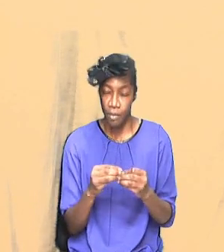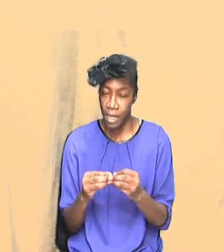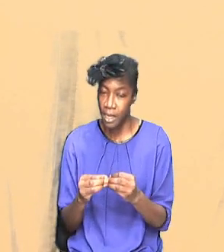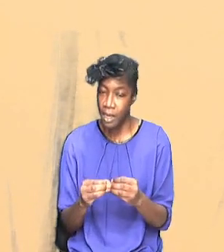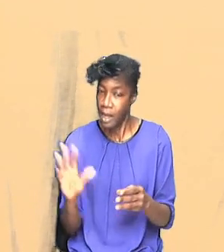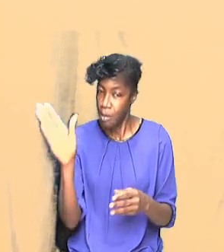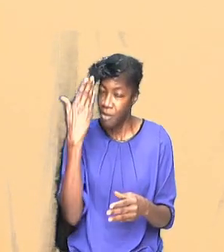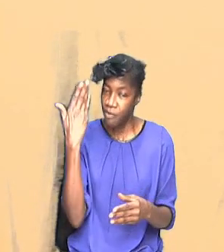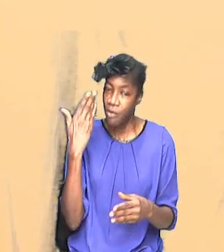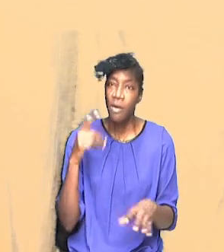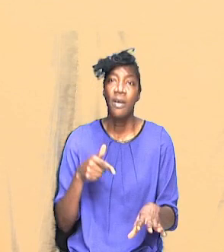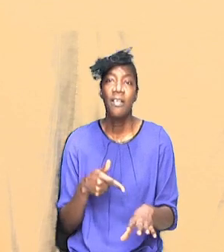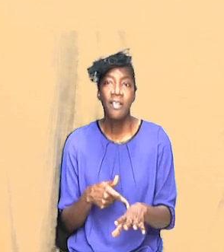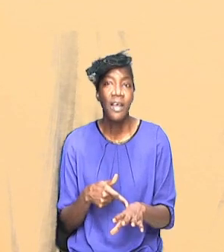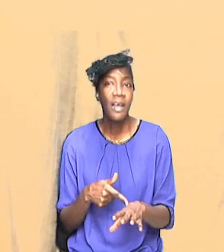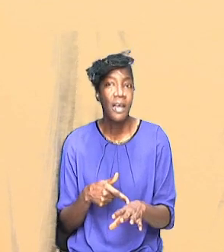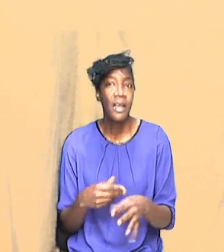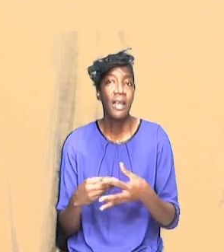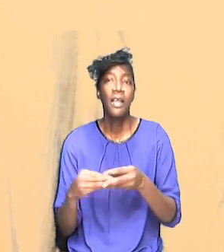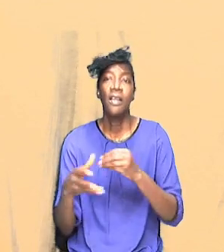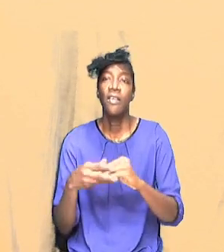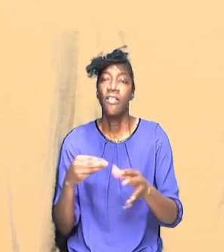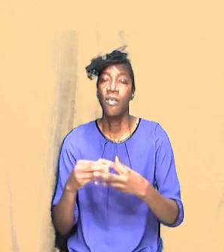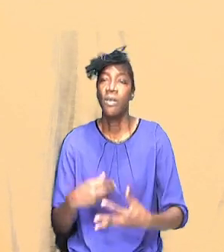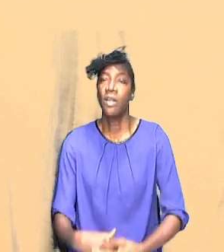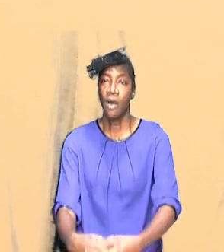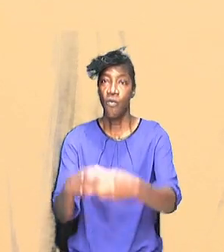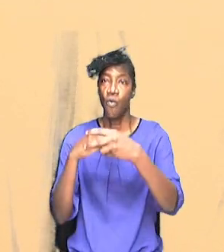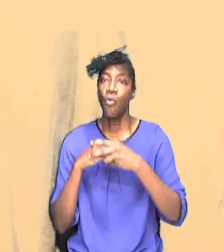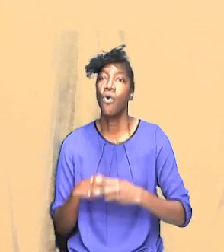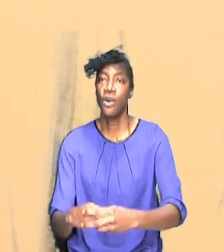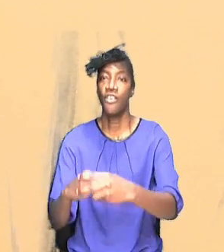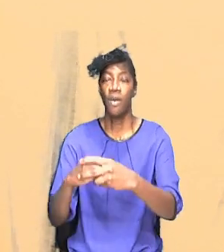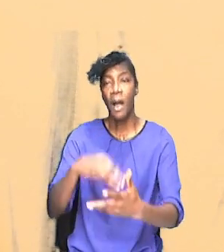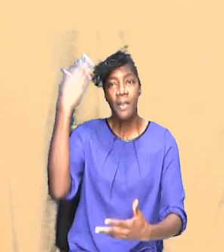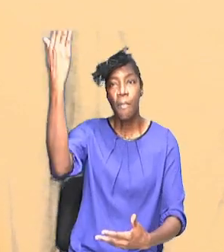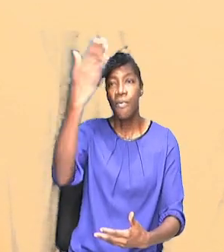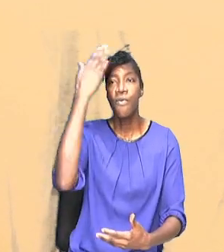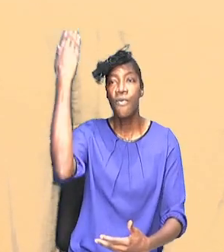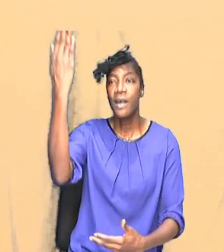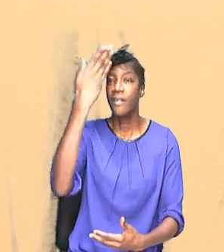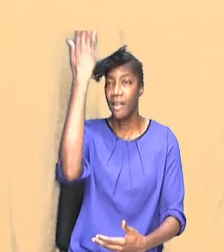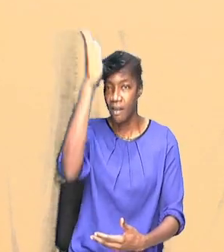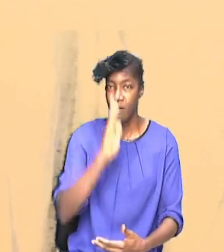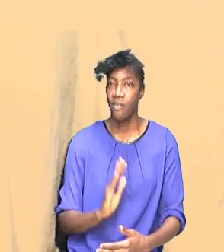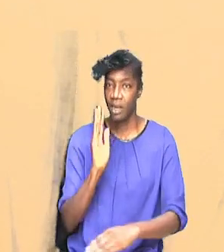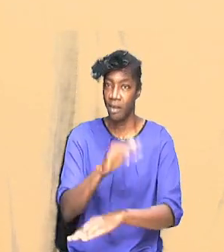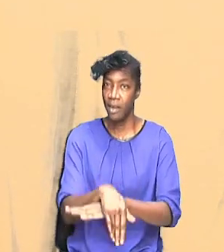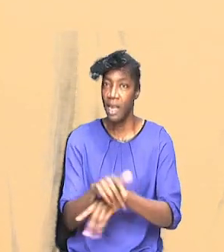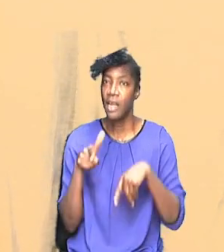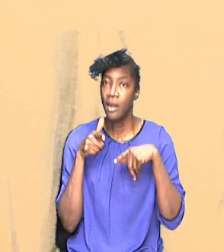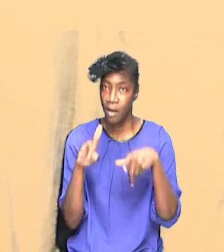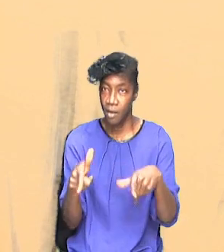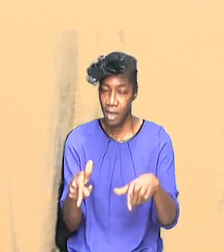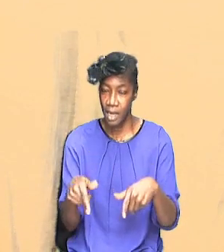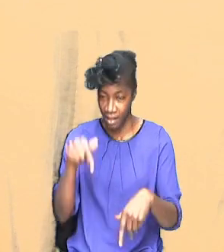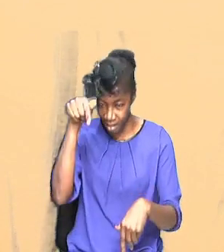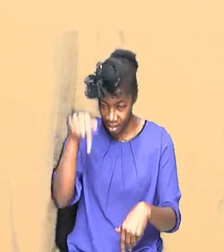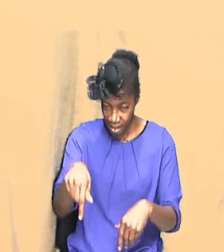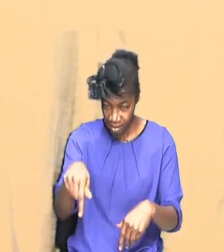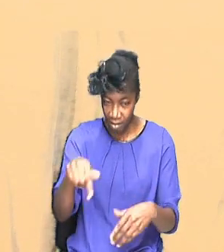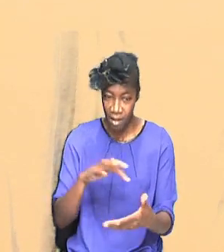unpack the whole subject of worship or the whole subject of the presence of God tonight. Let us look at this particular